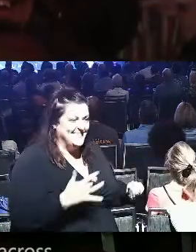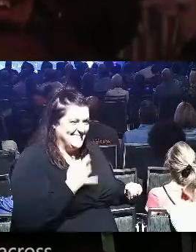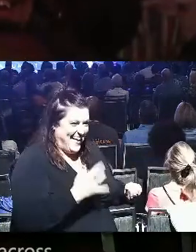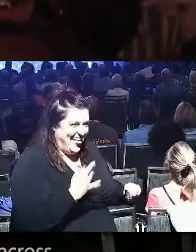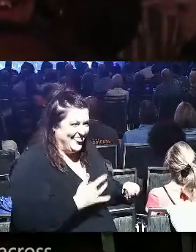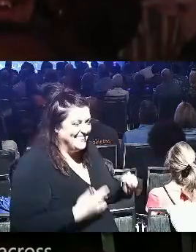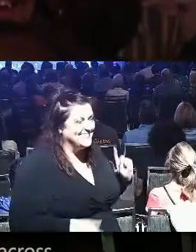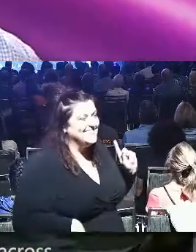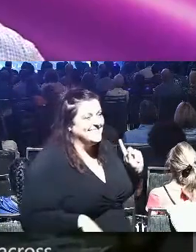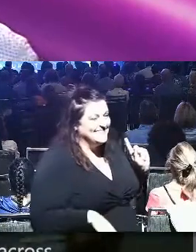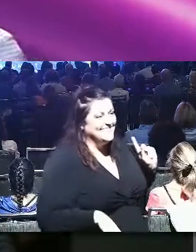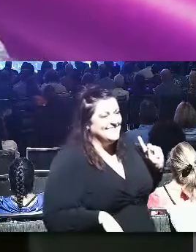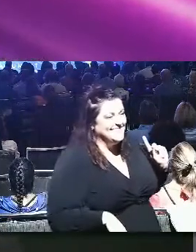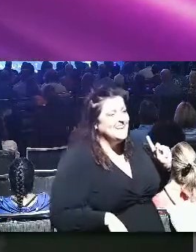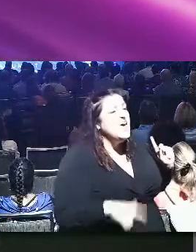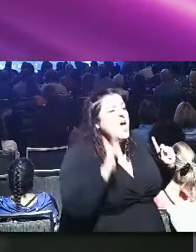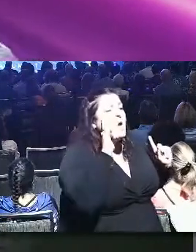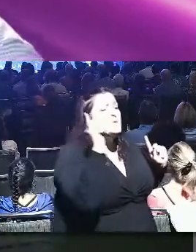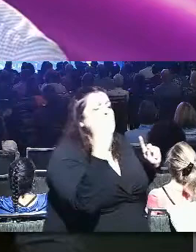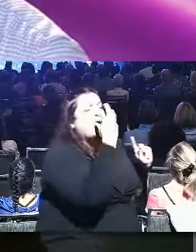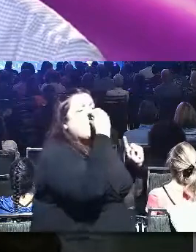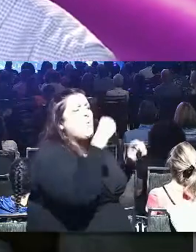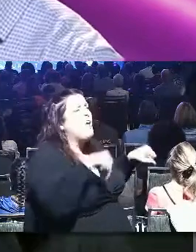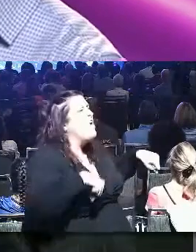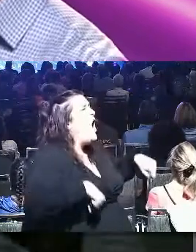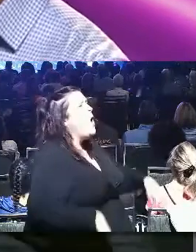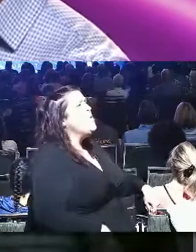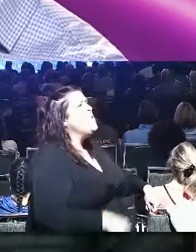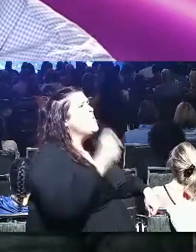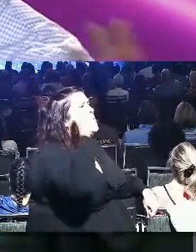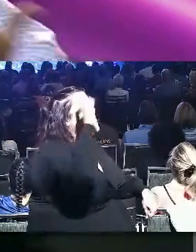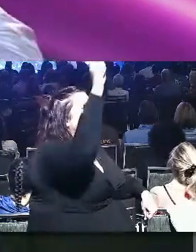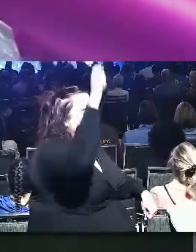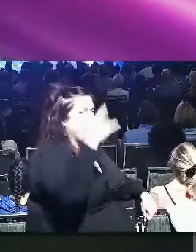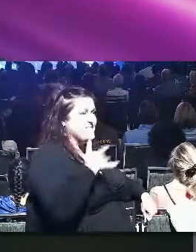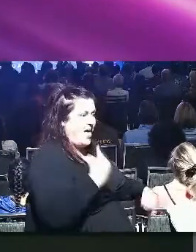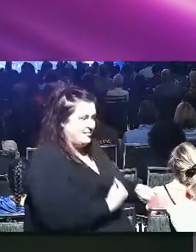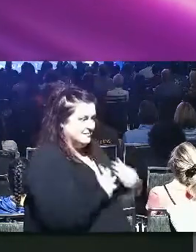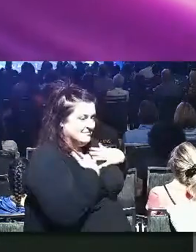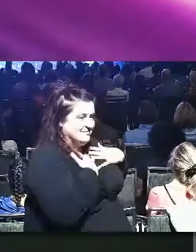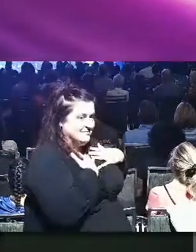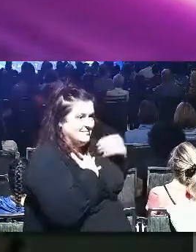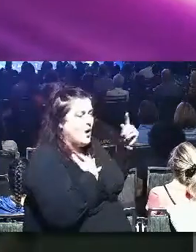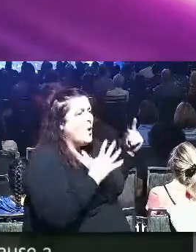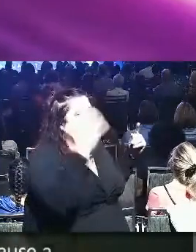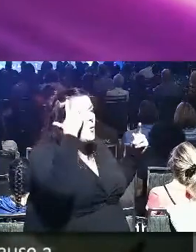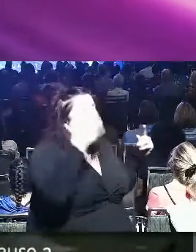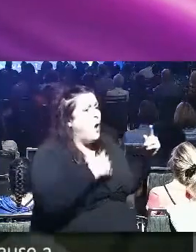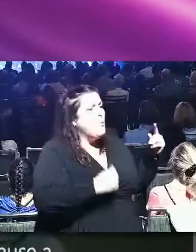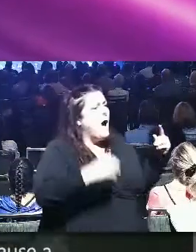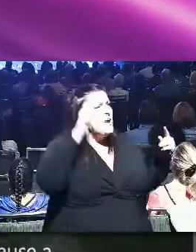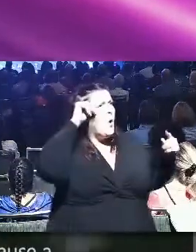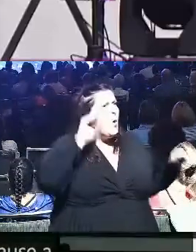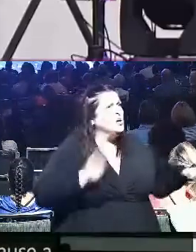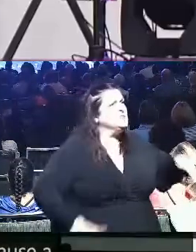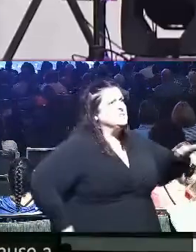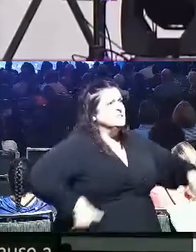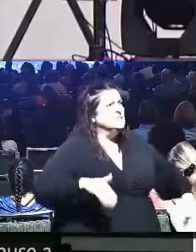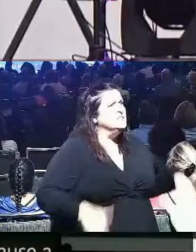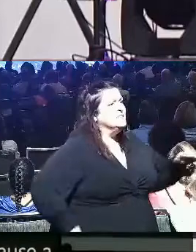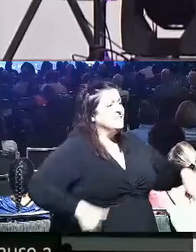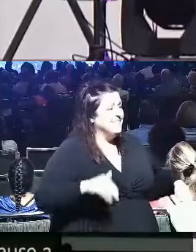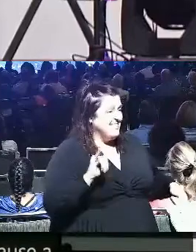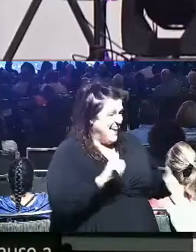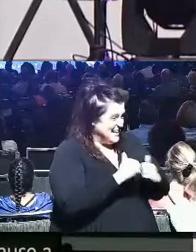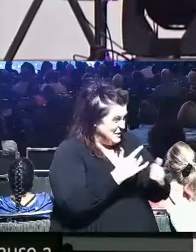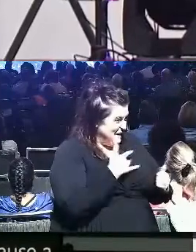A wolf howled at a full moon that night, and it was weird because a white stallion showed up on the beach of Lake Michigan, reared back